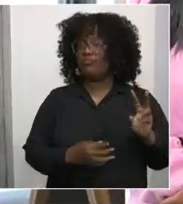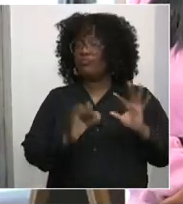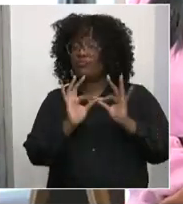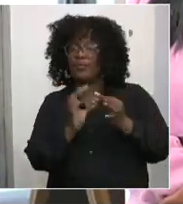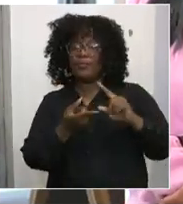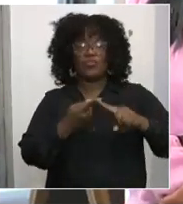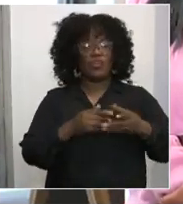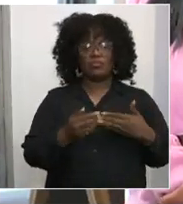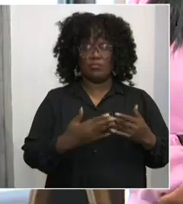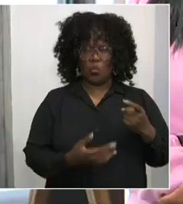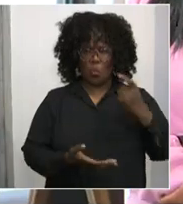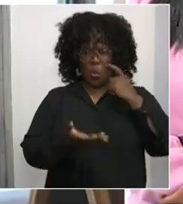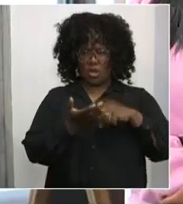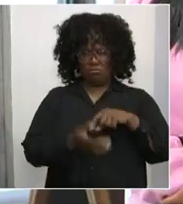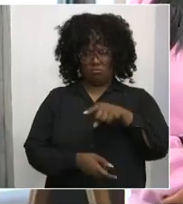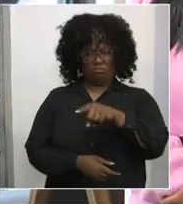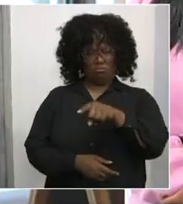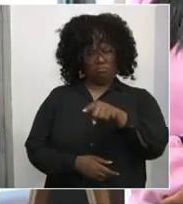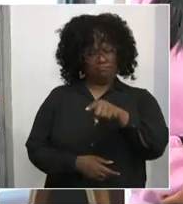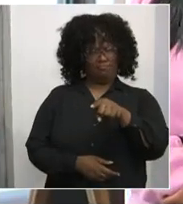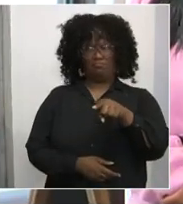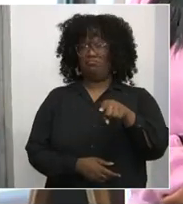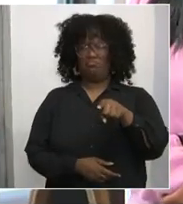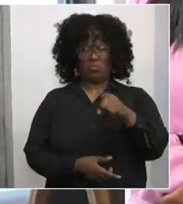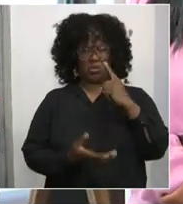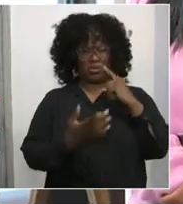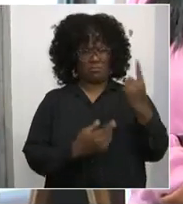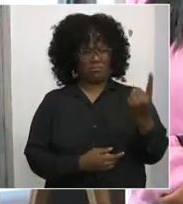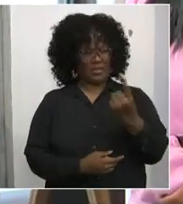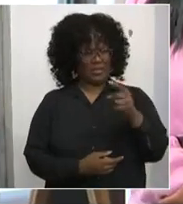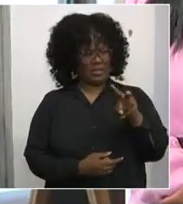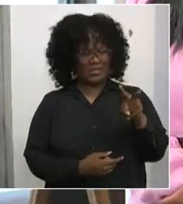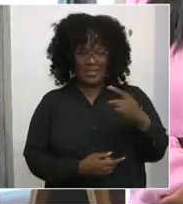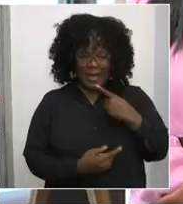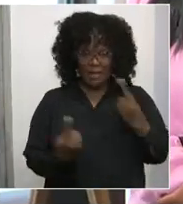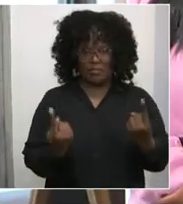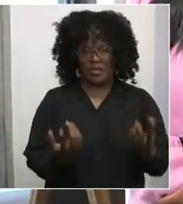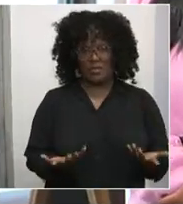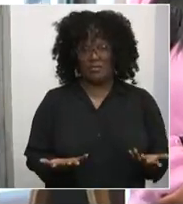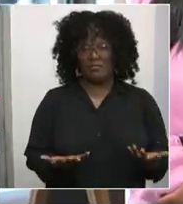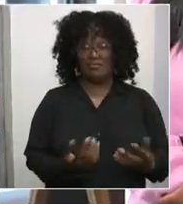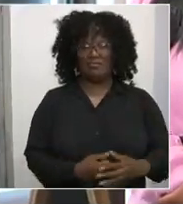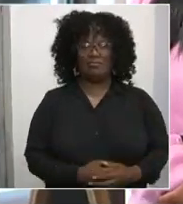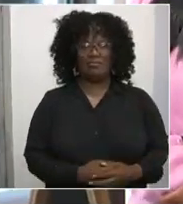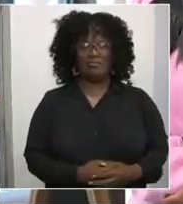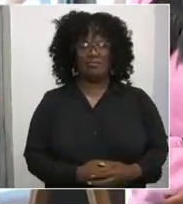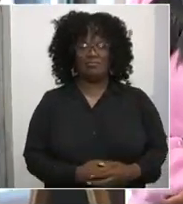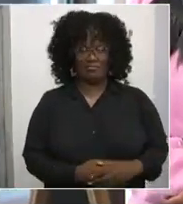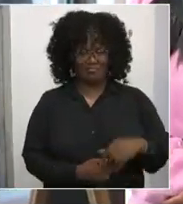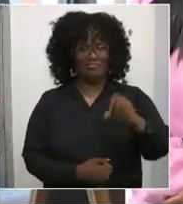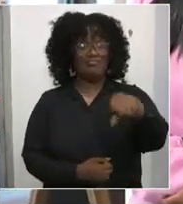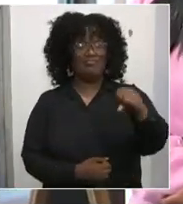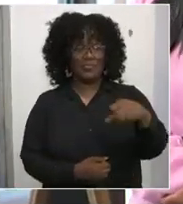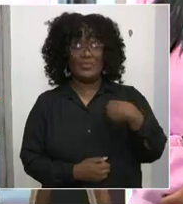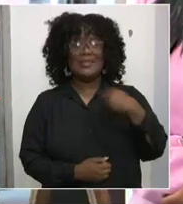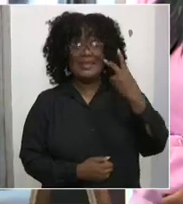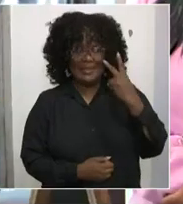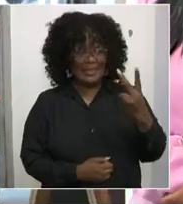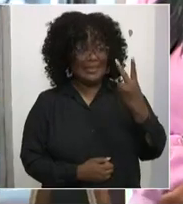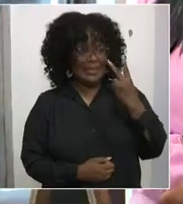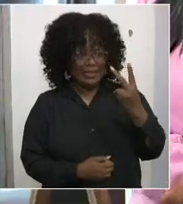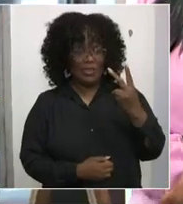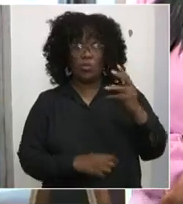something. I will also say, you know, we have been watching what's been happening across the world when it comes to large crowds and gatherings with